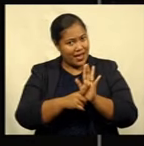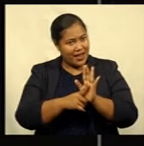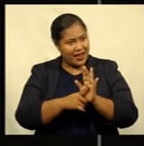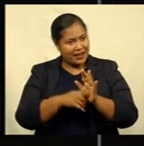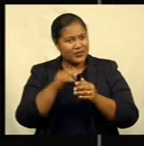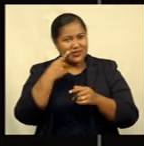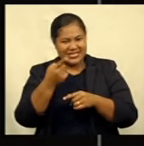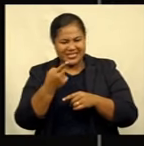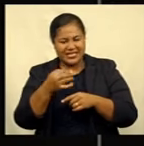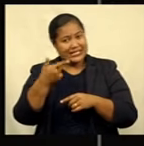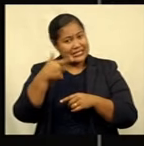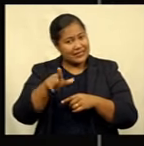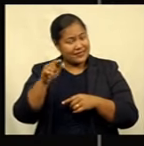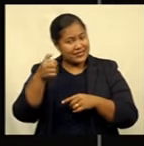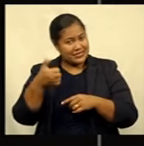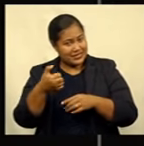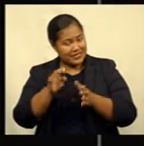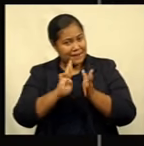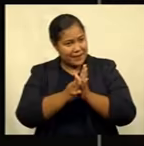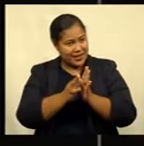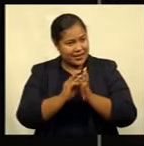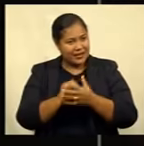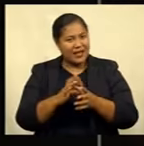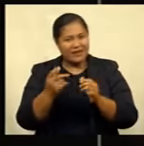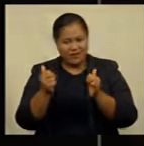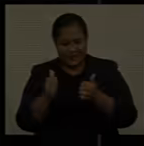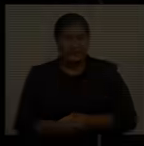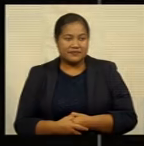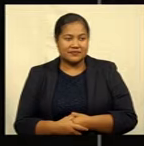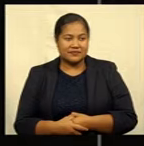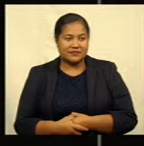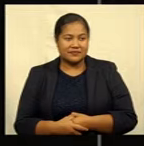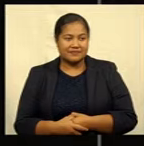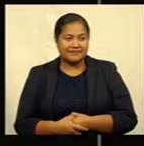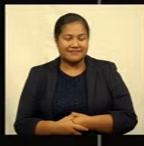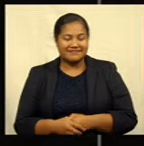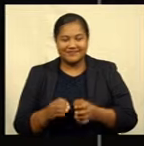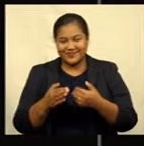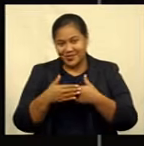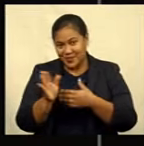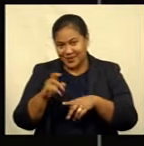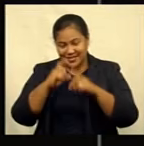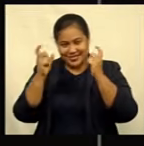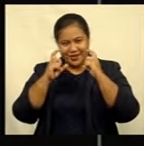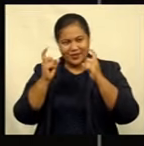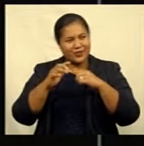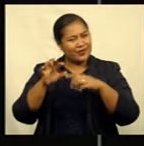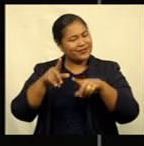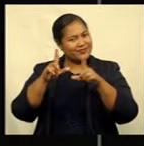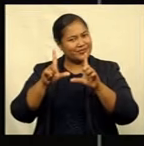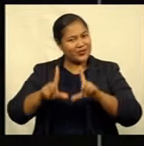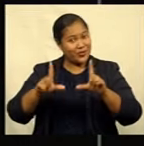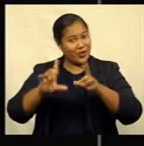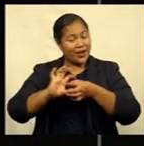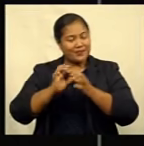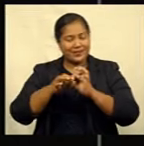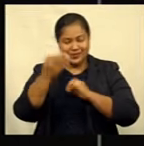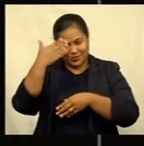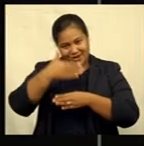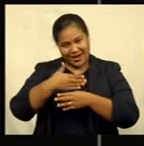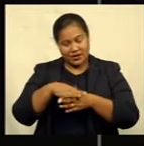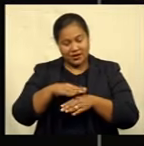the 76th minute with a clinical finish from 6 yards. The opening ceremony of the Tokyo Olympics is tonight. With the